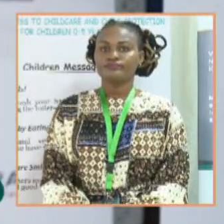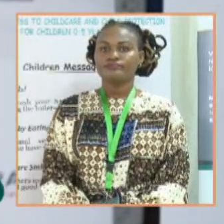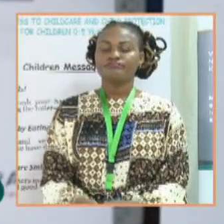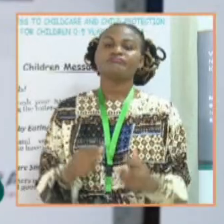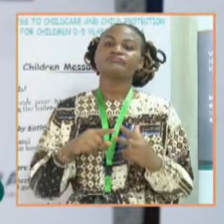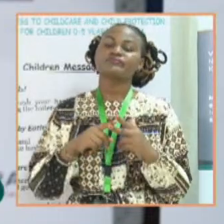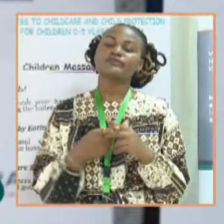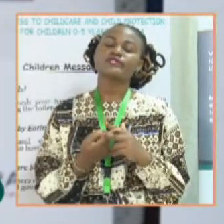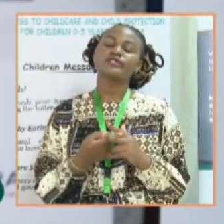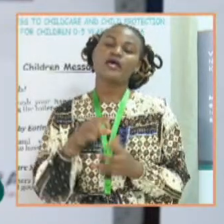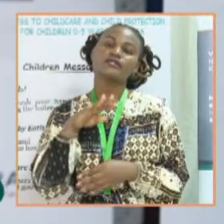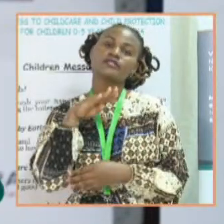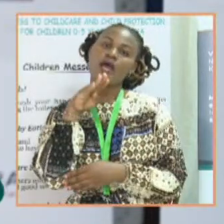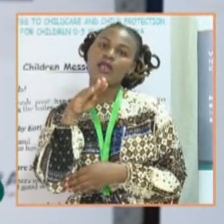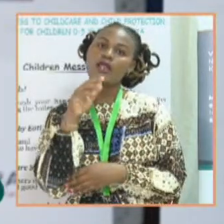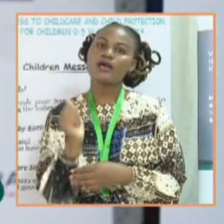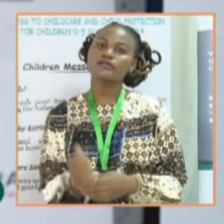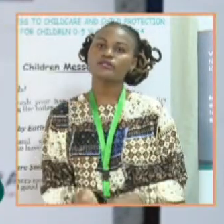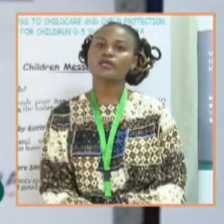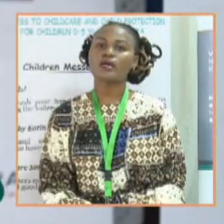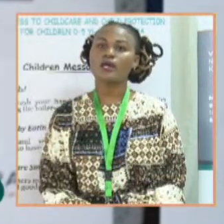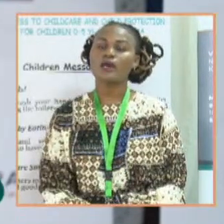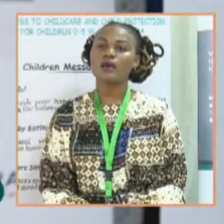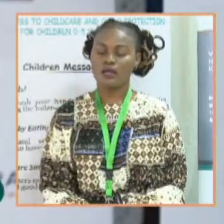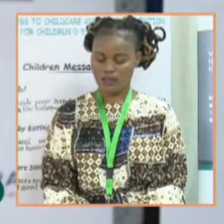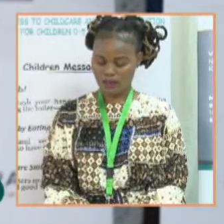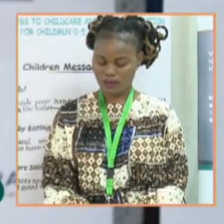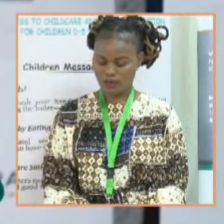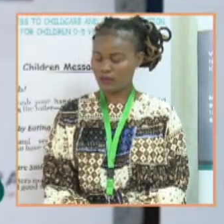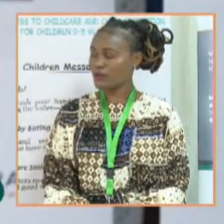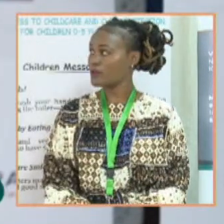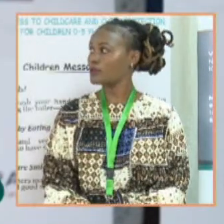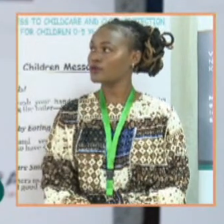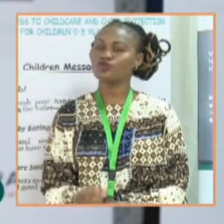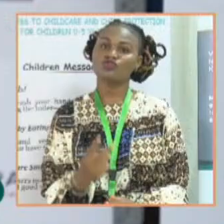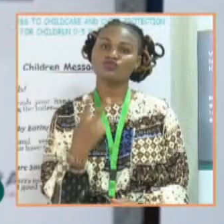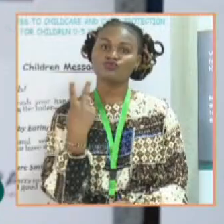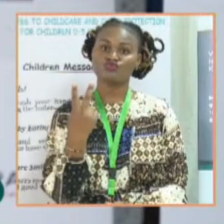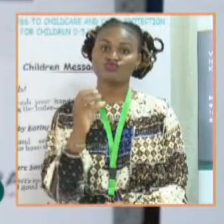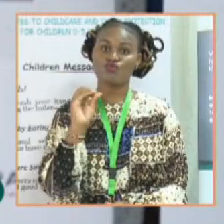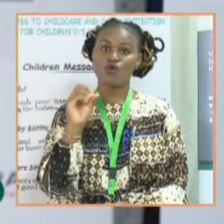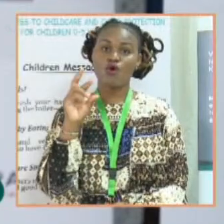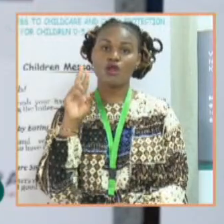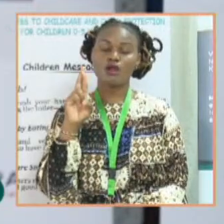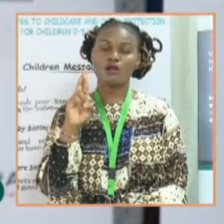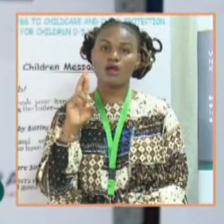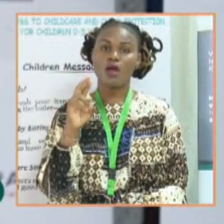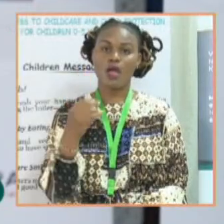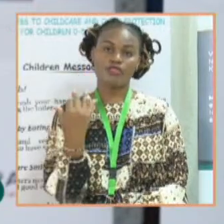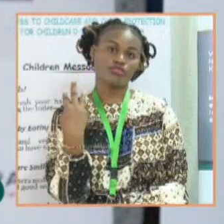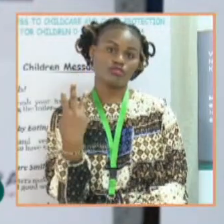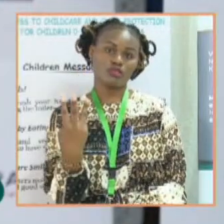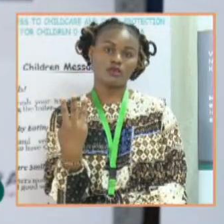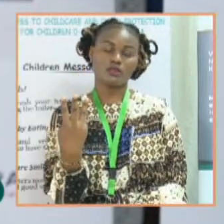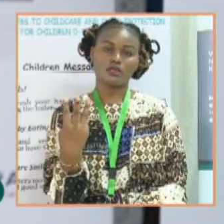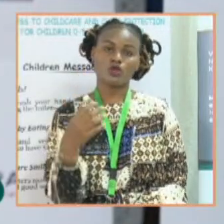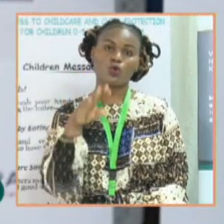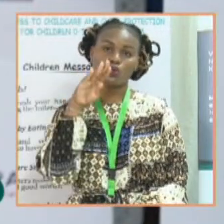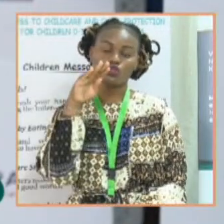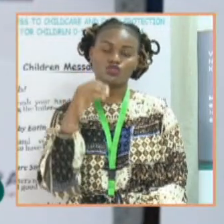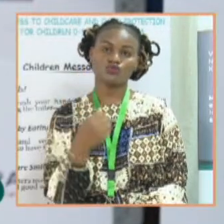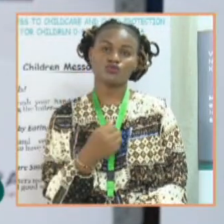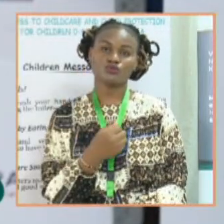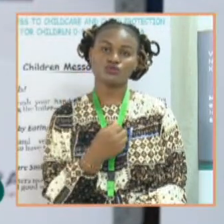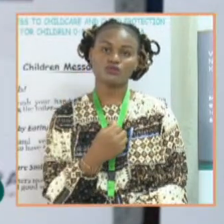I can ask, I'll start if you don't mind. Then I give 2 or 3 people questions. From